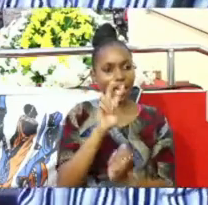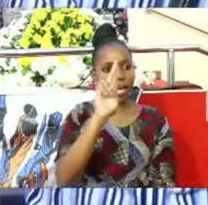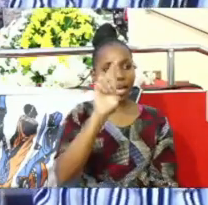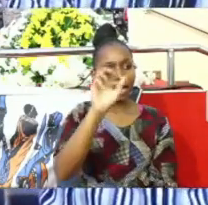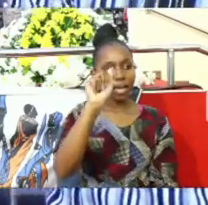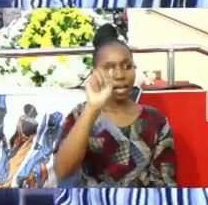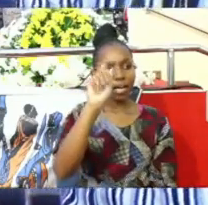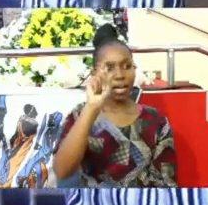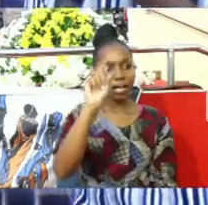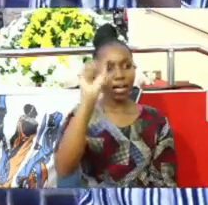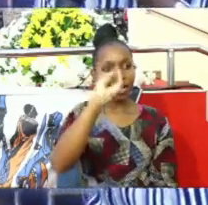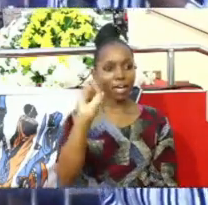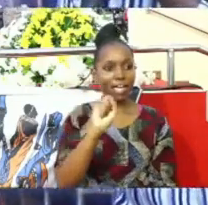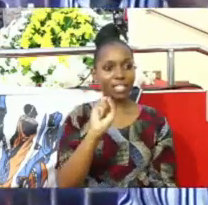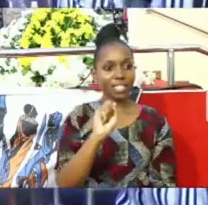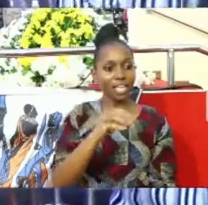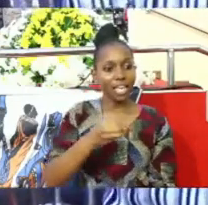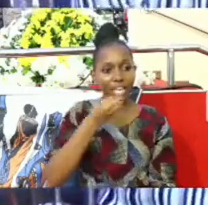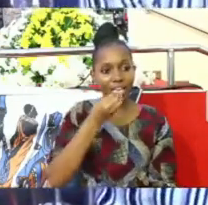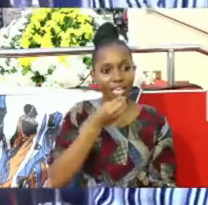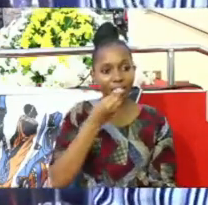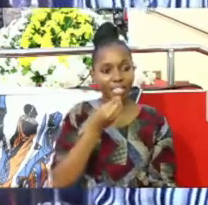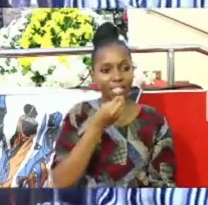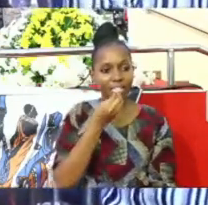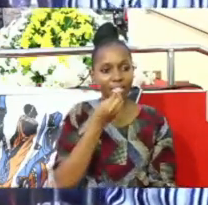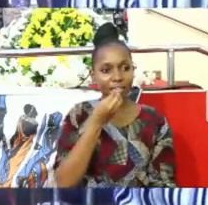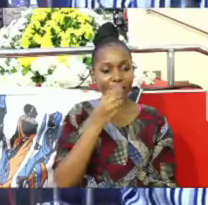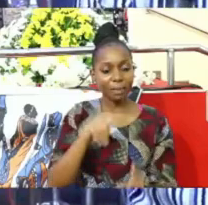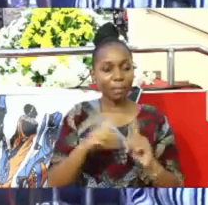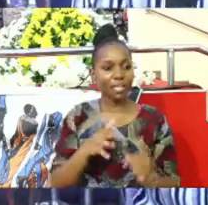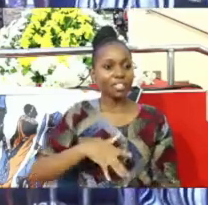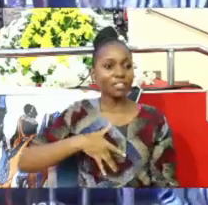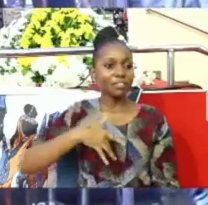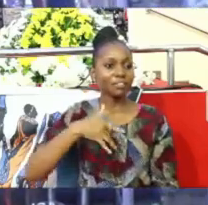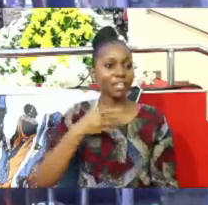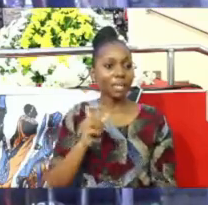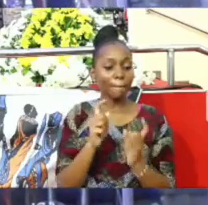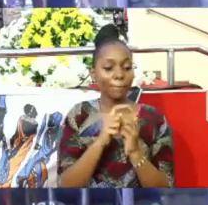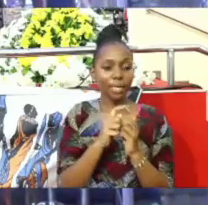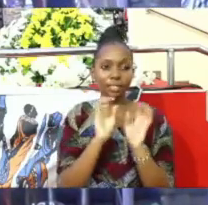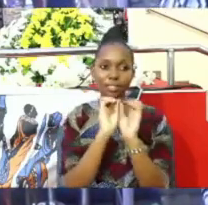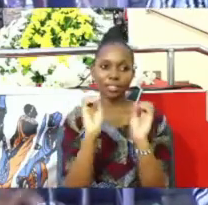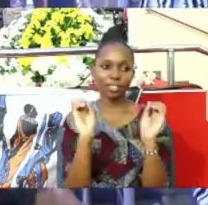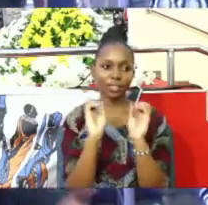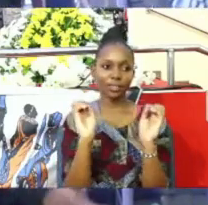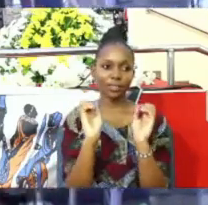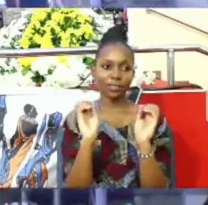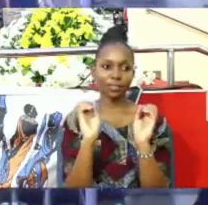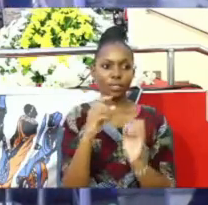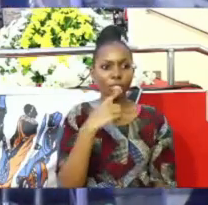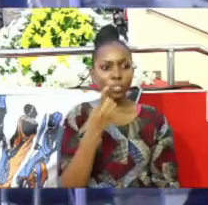njia yao. That you can't even feel. Ya kwamba hawezi hata hisi. So I woke up, all the soles of my